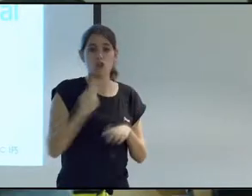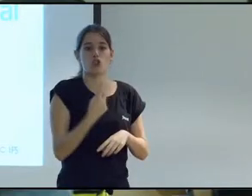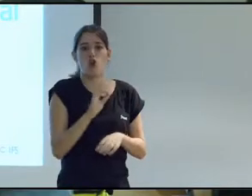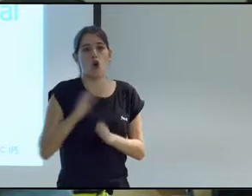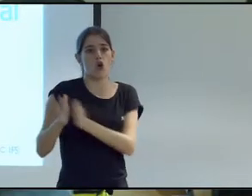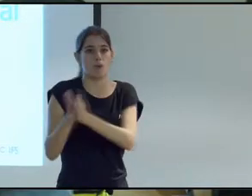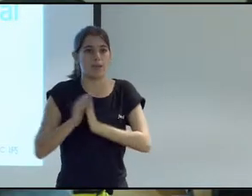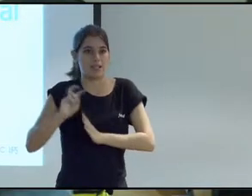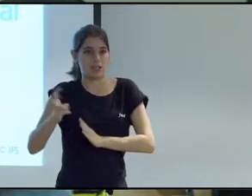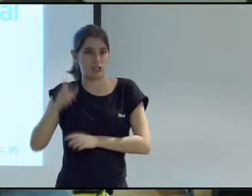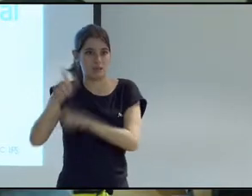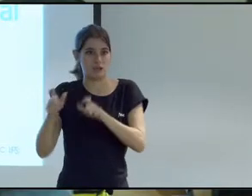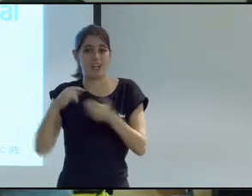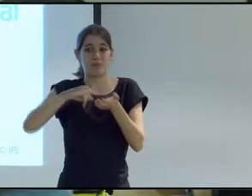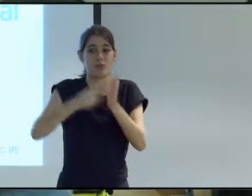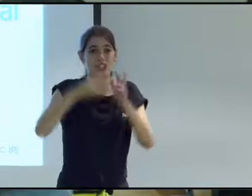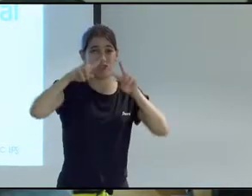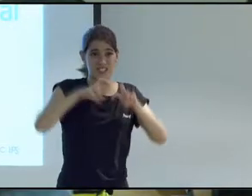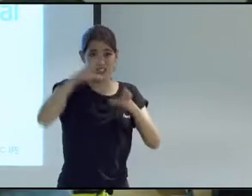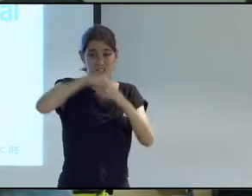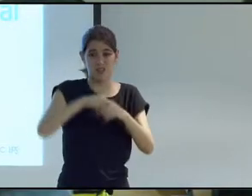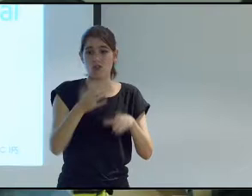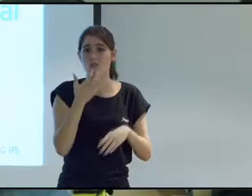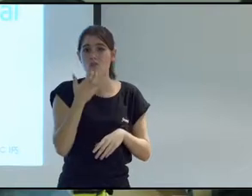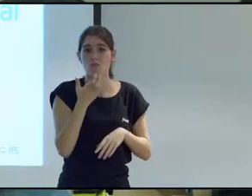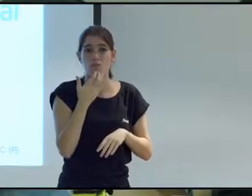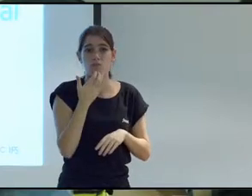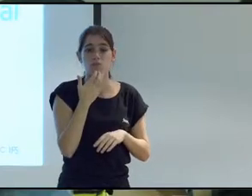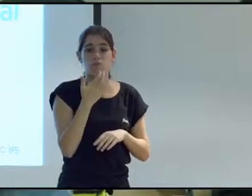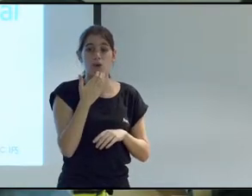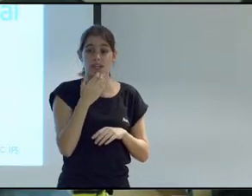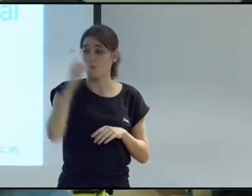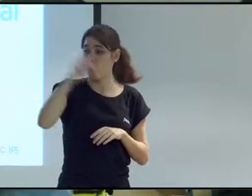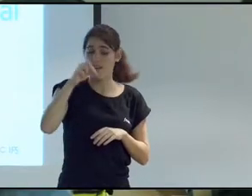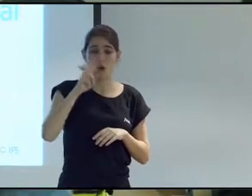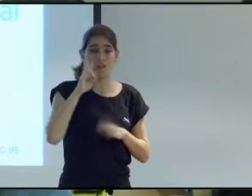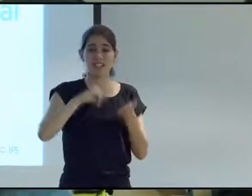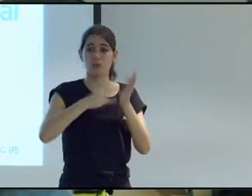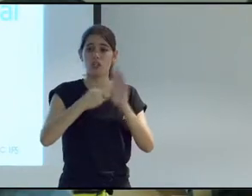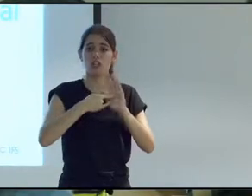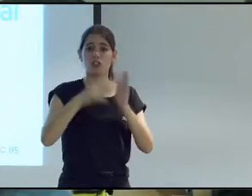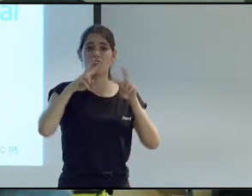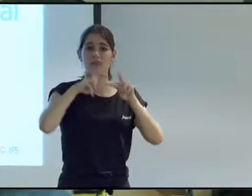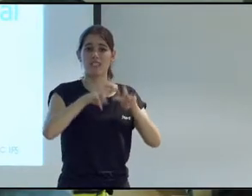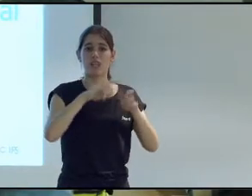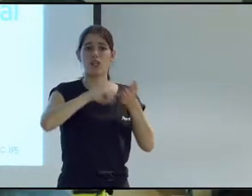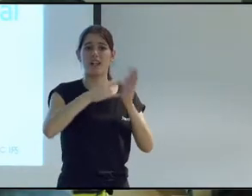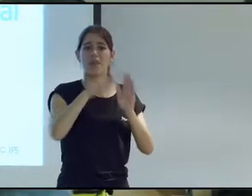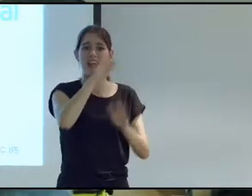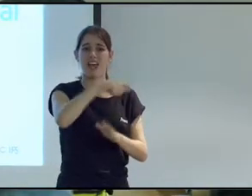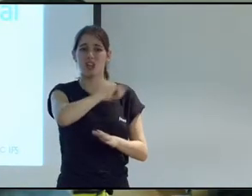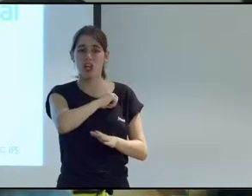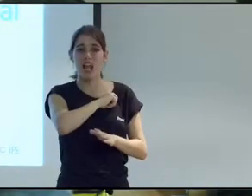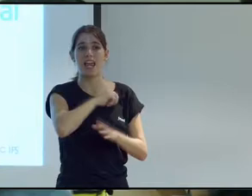ideas that I've been looking at and other people as well. And this is a research project from the